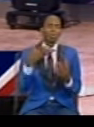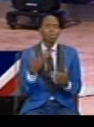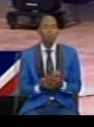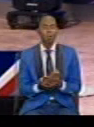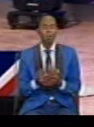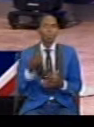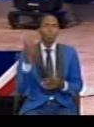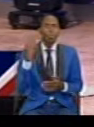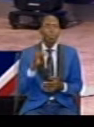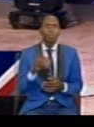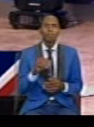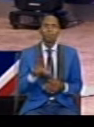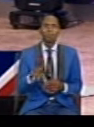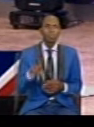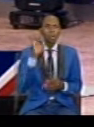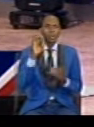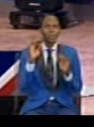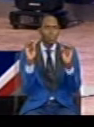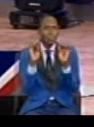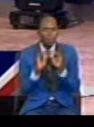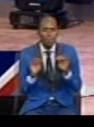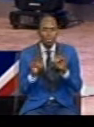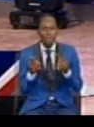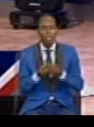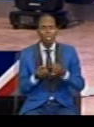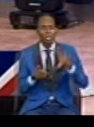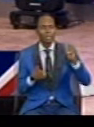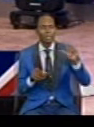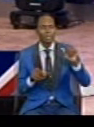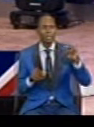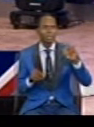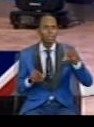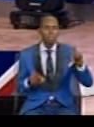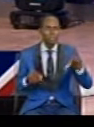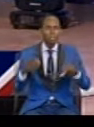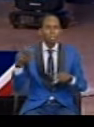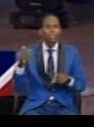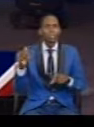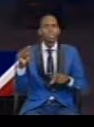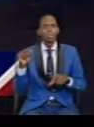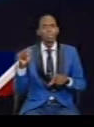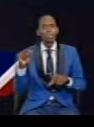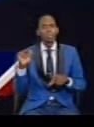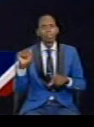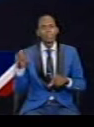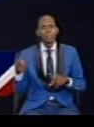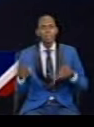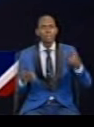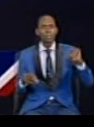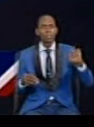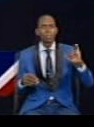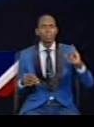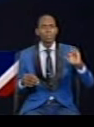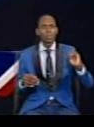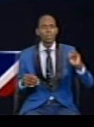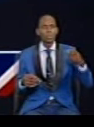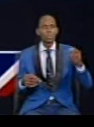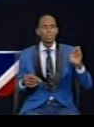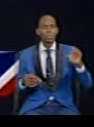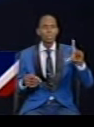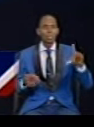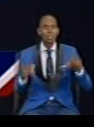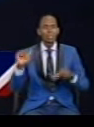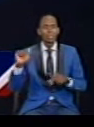among them all was not found anyone like Daniel, Ananias, Mishael, Azariah.